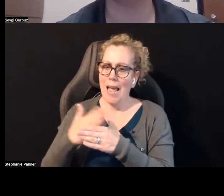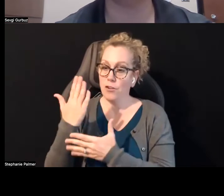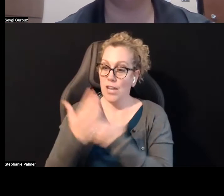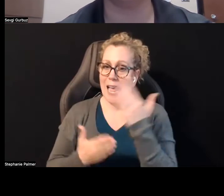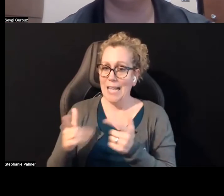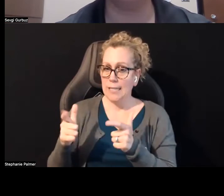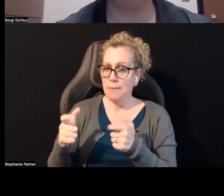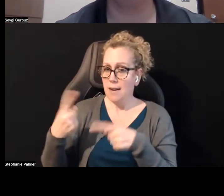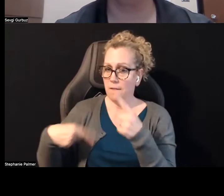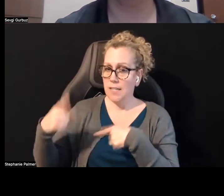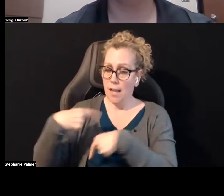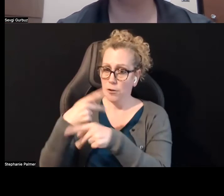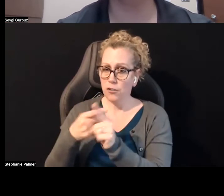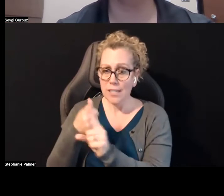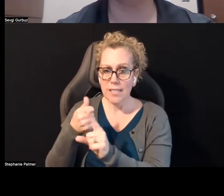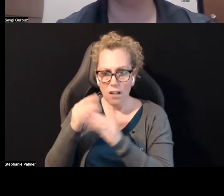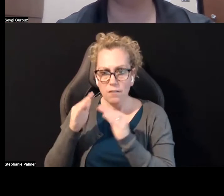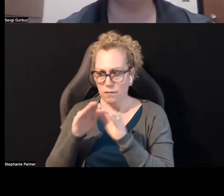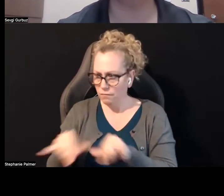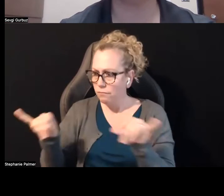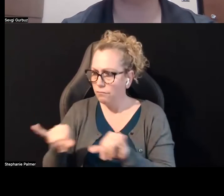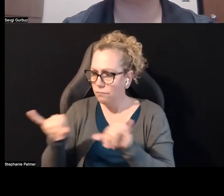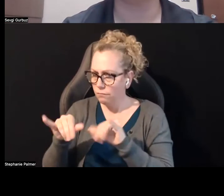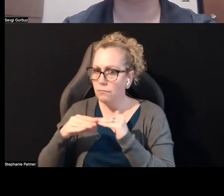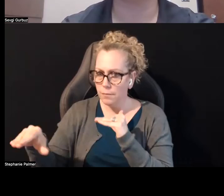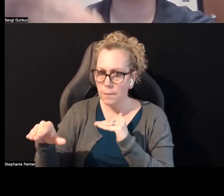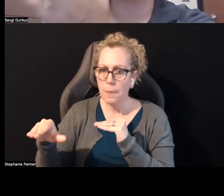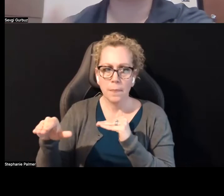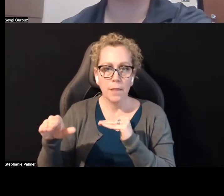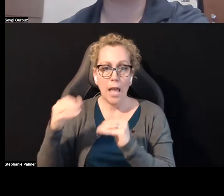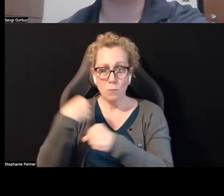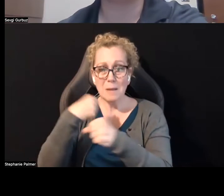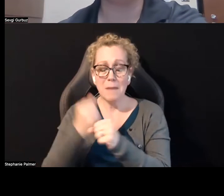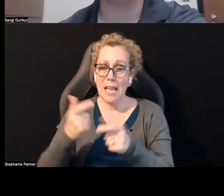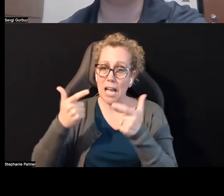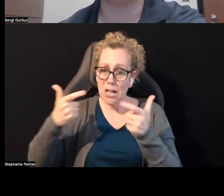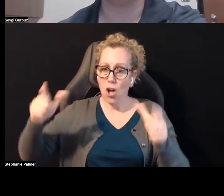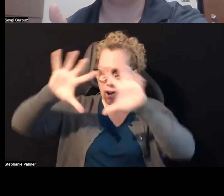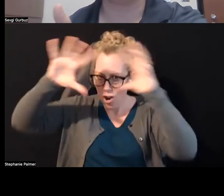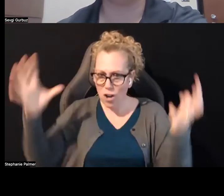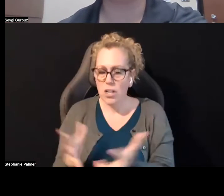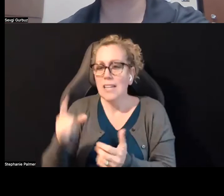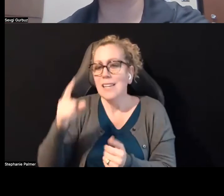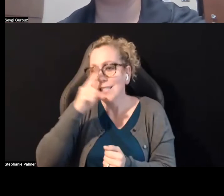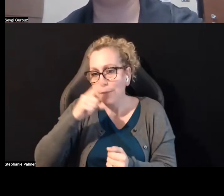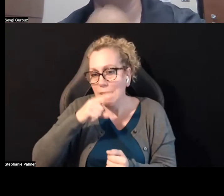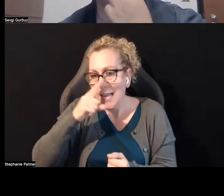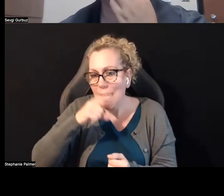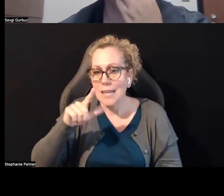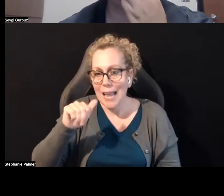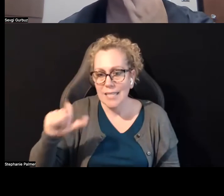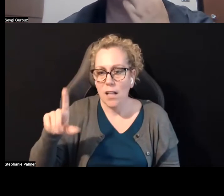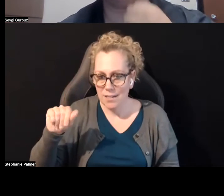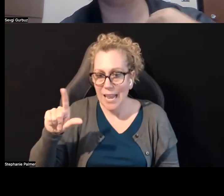and things of that nature, to generate this time a large amount of simulated synthetic ASL